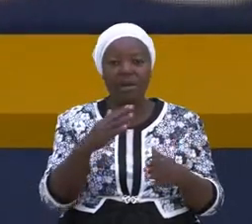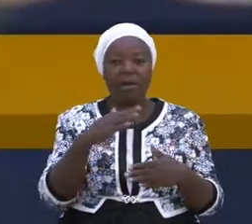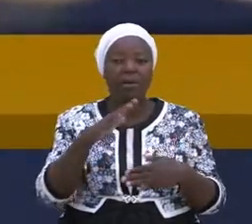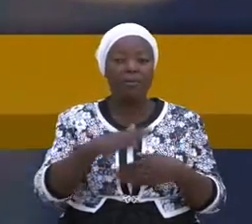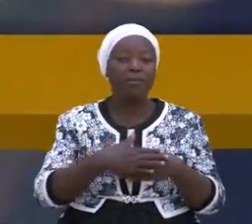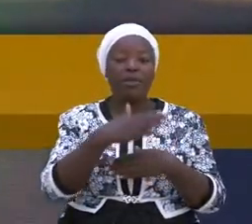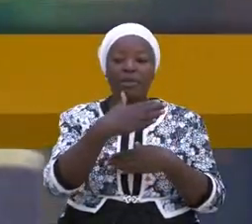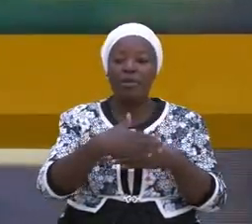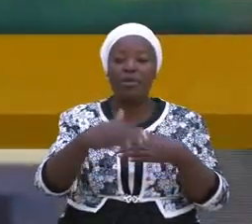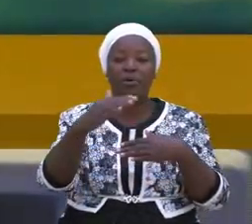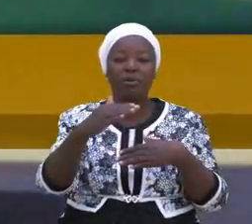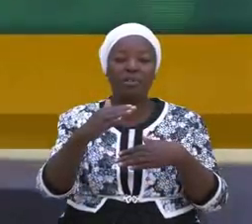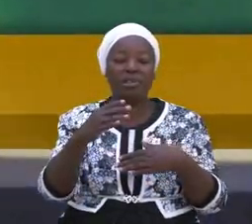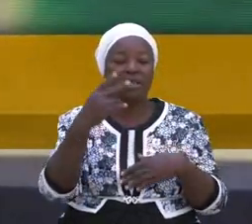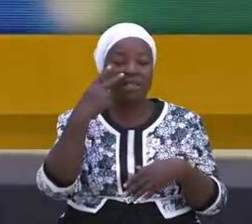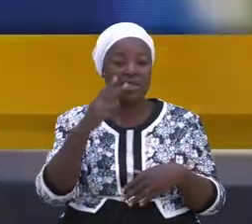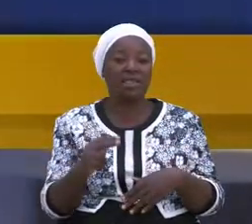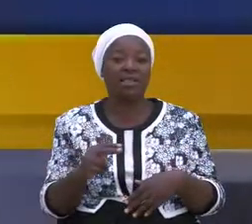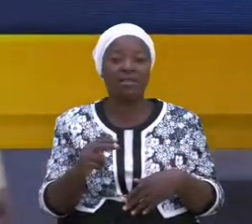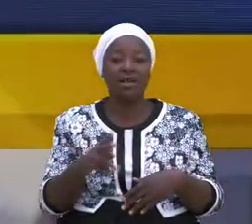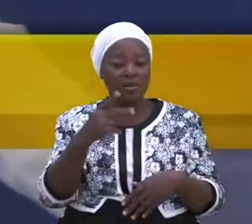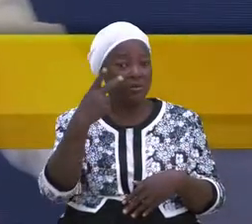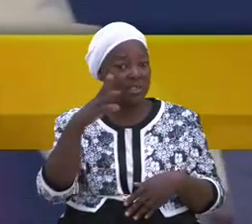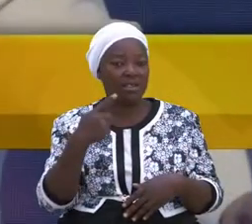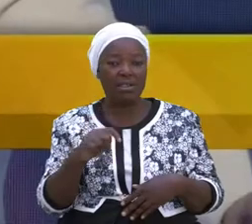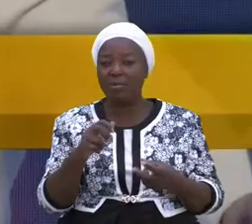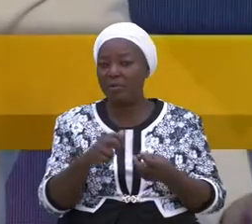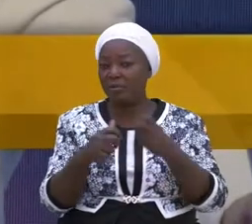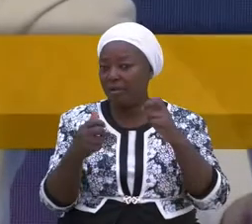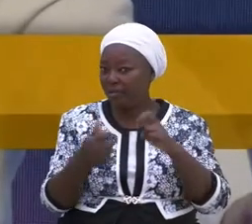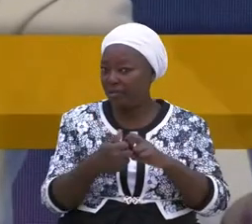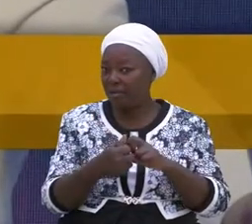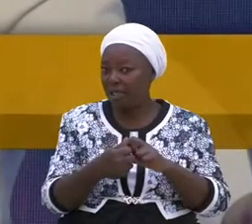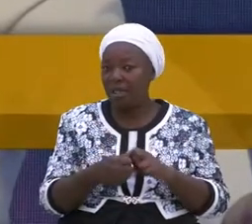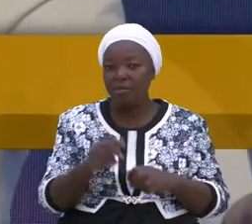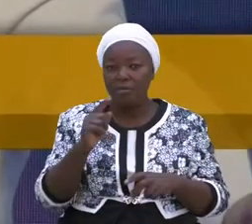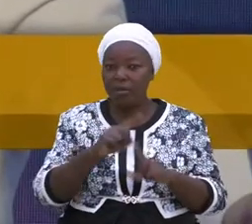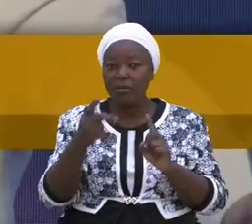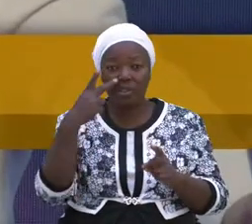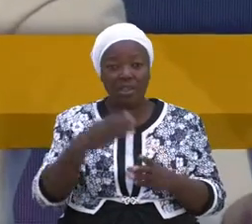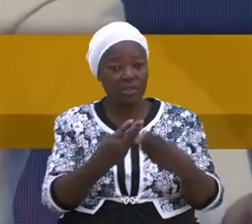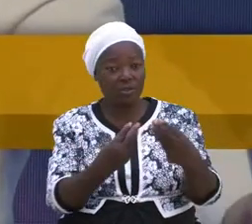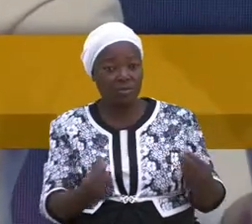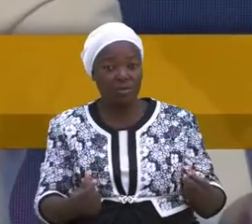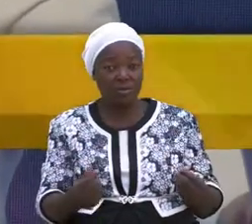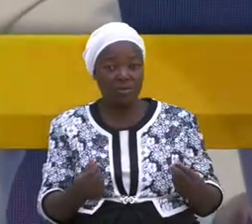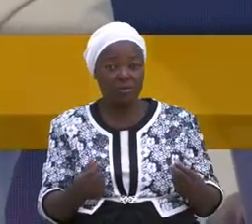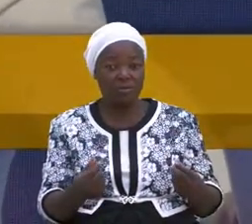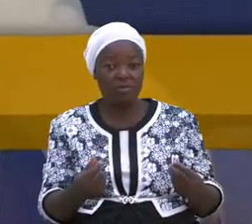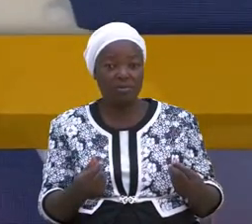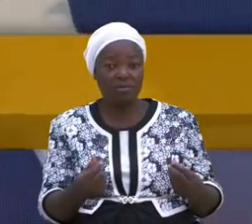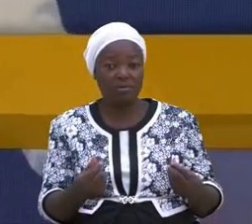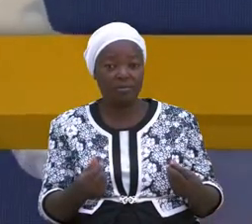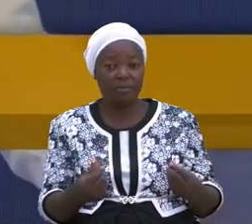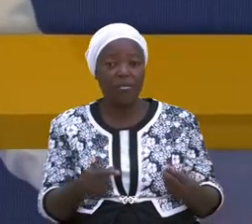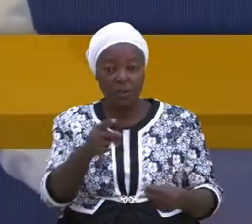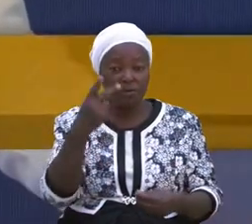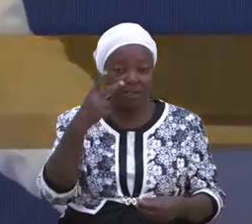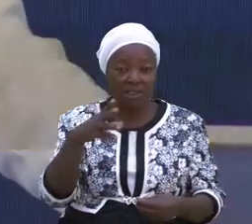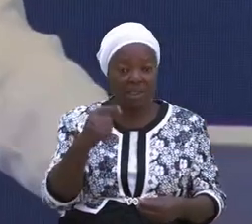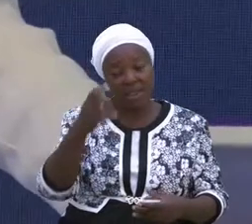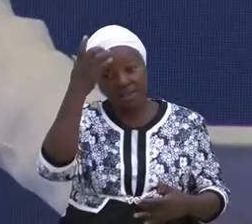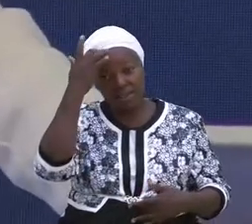seeing. You see the problem, but you see the solution ahead. You see the